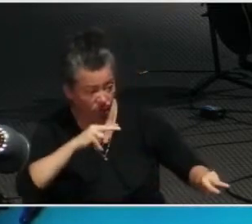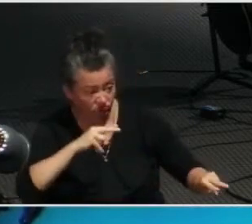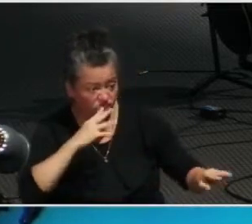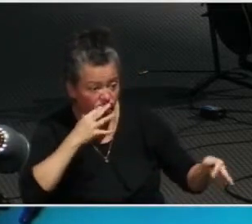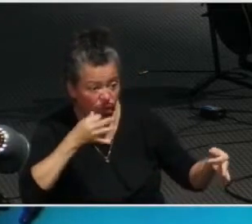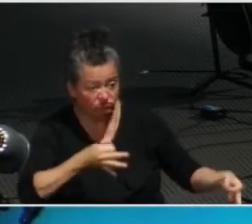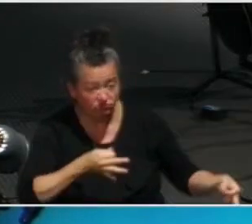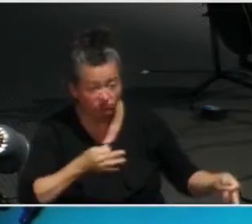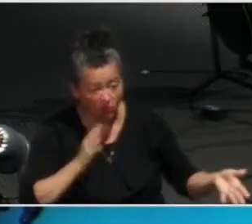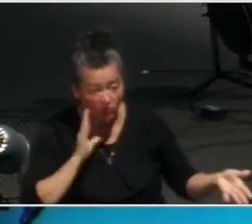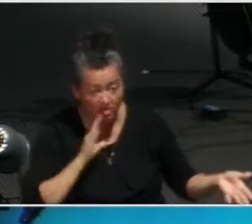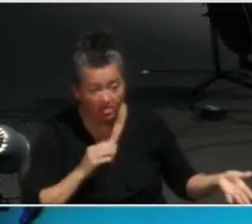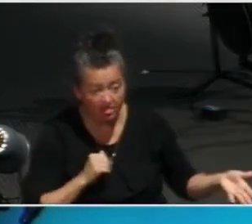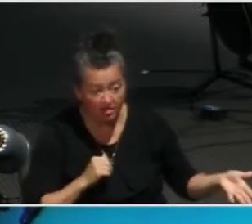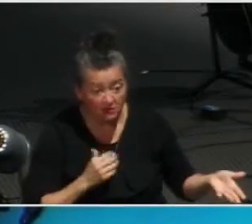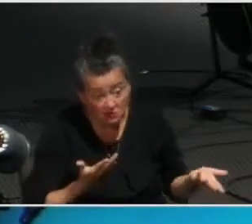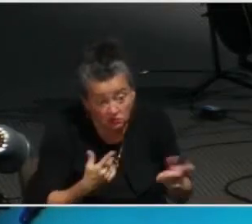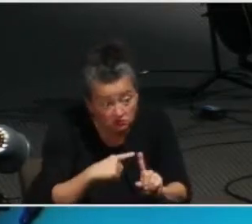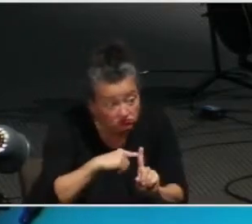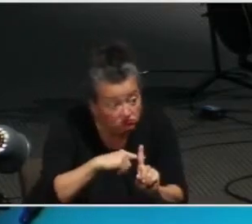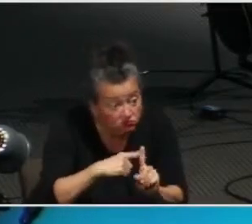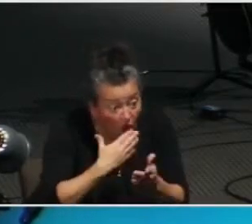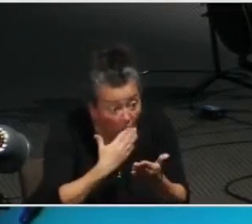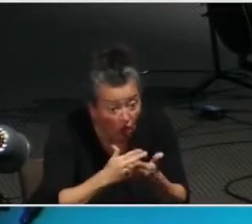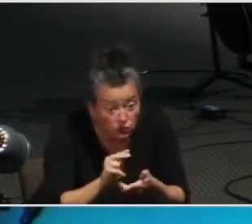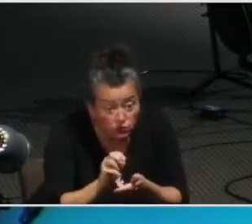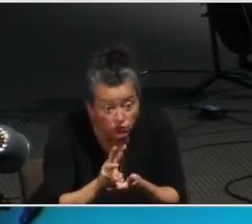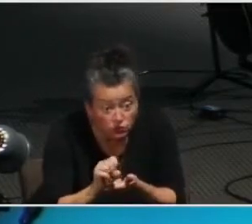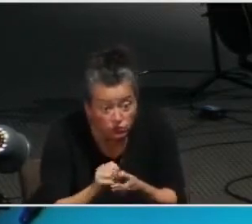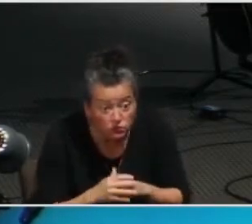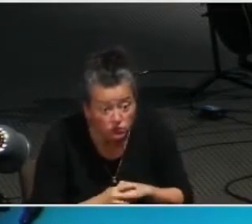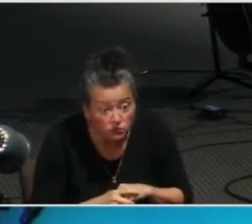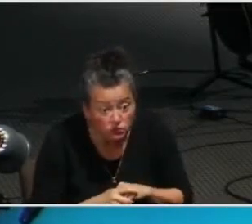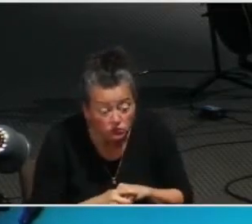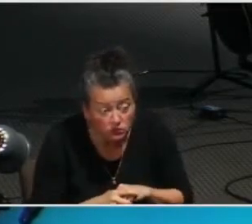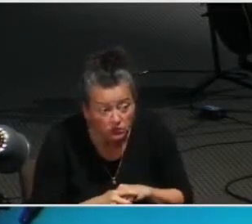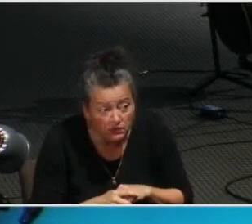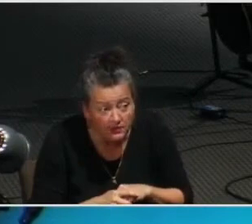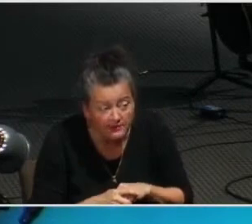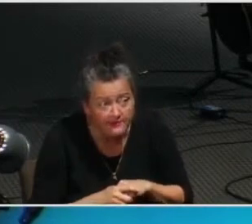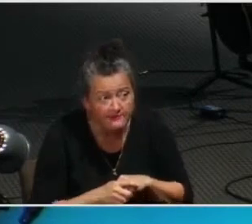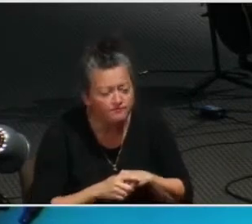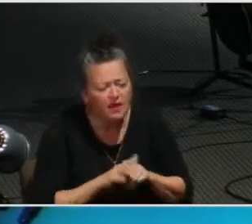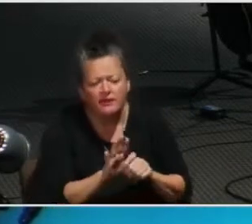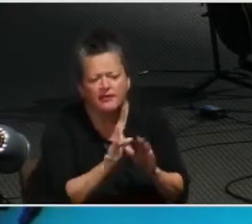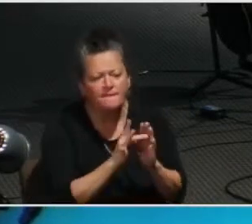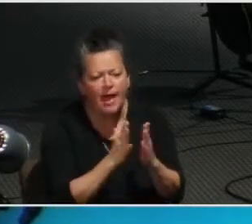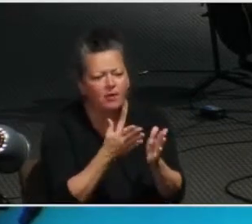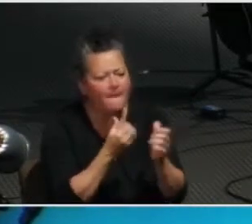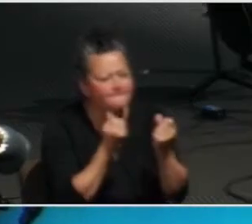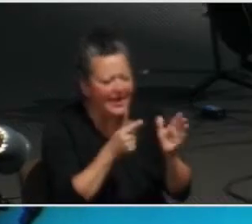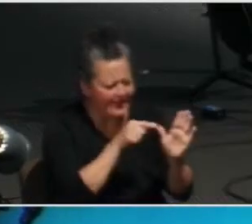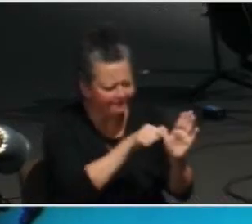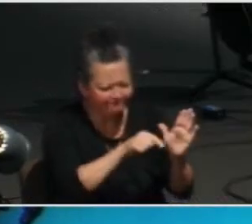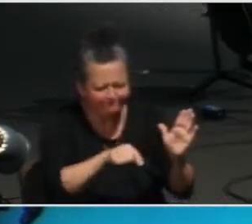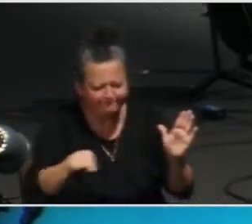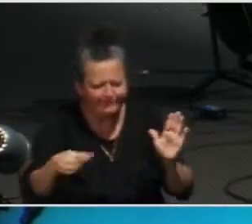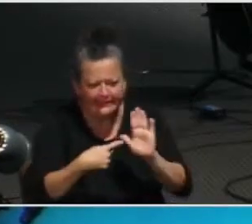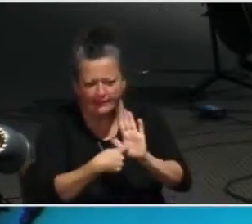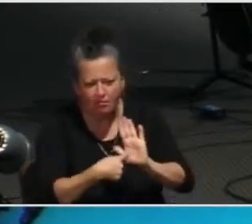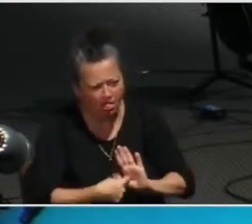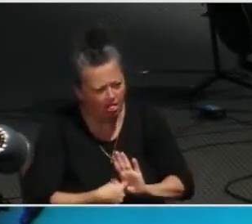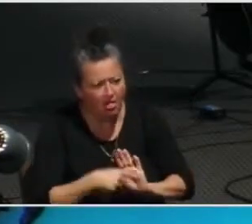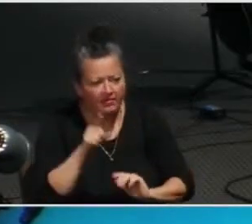So it's good news. And this passage is one of the many throughout the Bible that speaks of God's justice